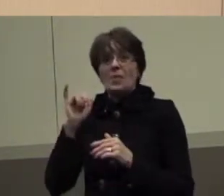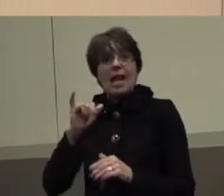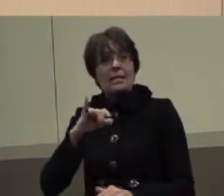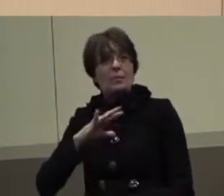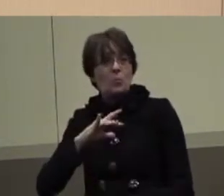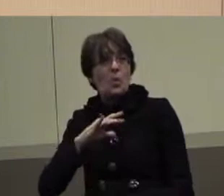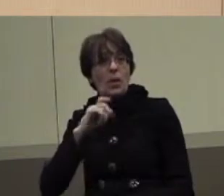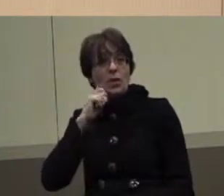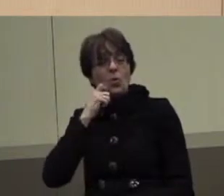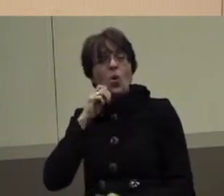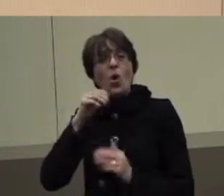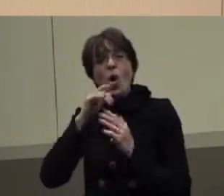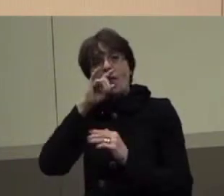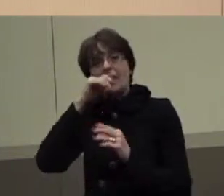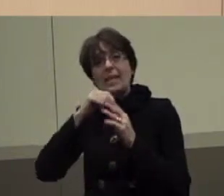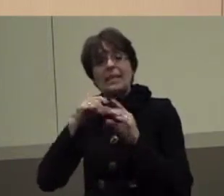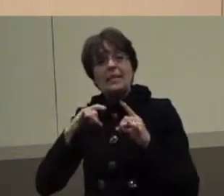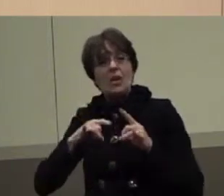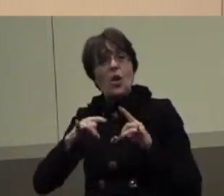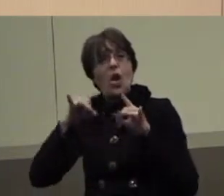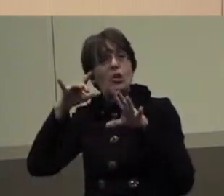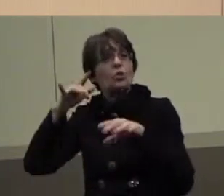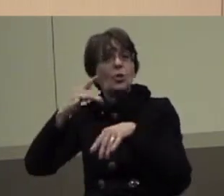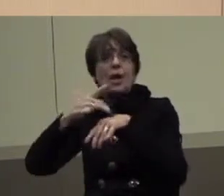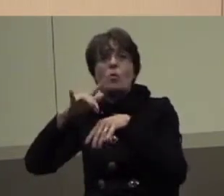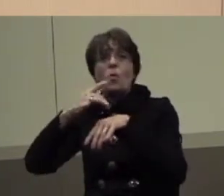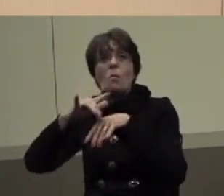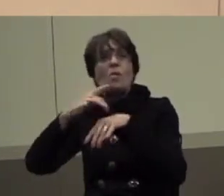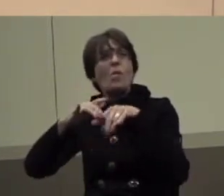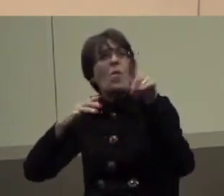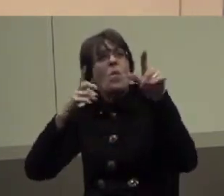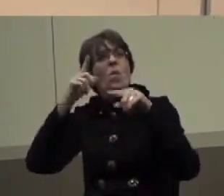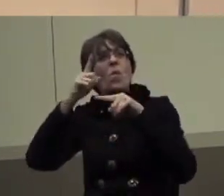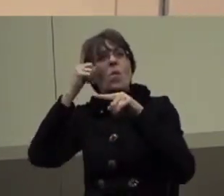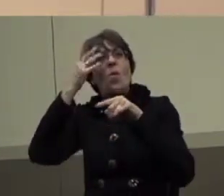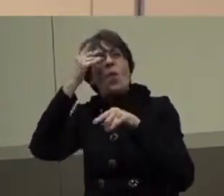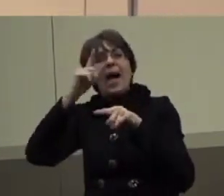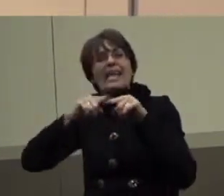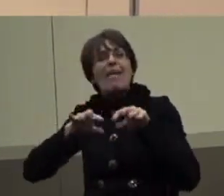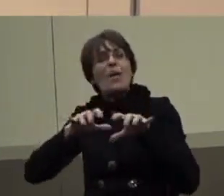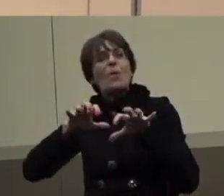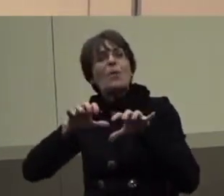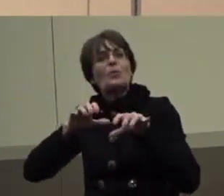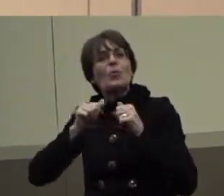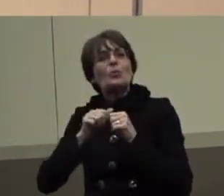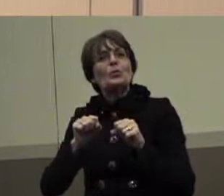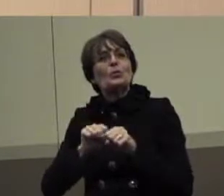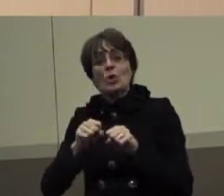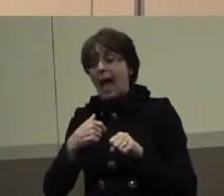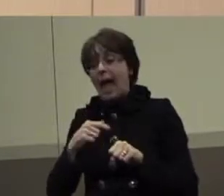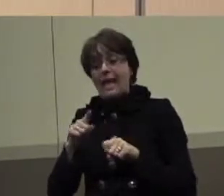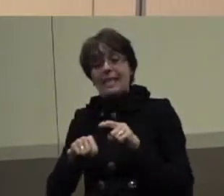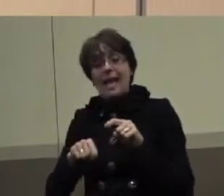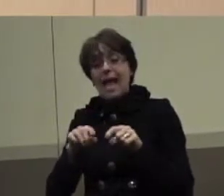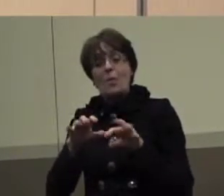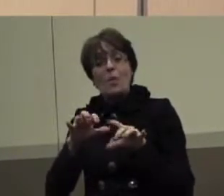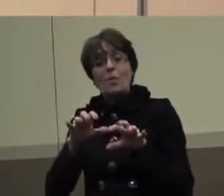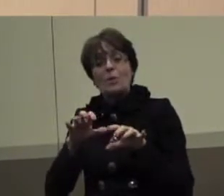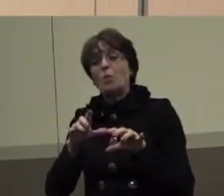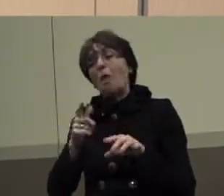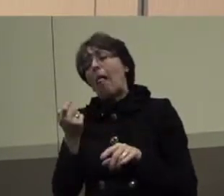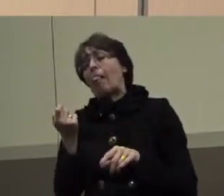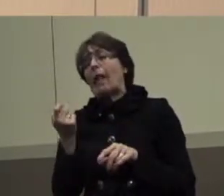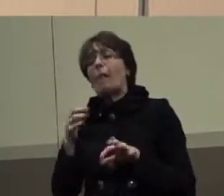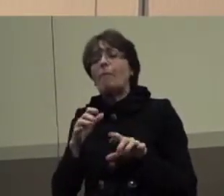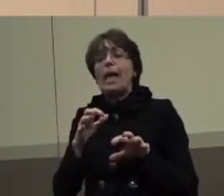cool. All the kids in Australia were barefoot. Why can't they wiggle their toes with their shoes on? Well, I can't wiggle my toes with my shoe. I mean, a